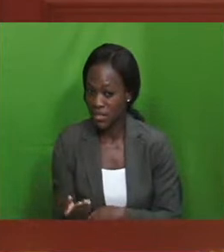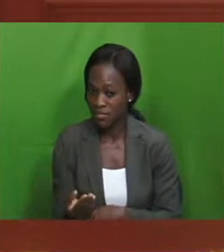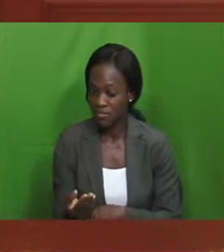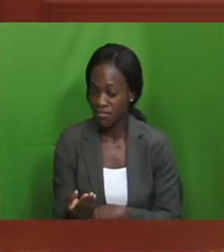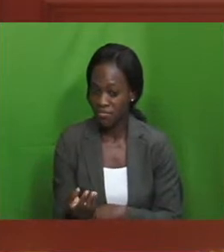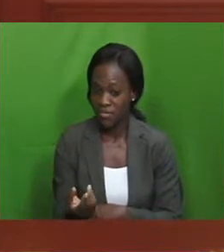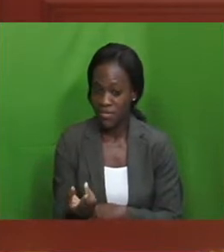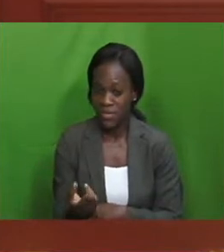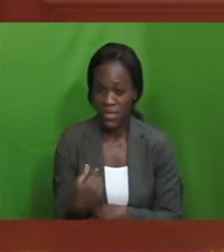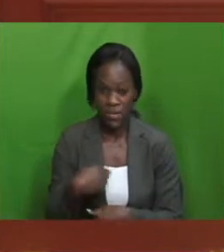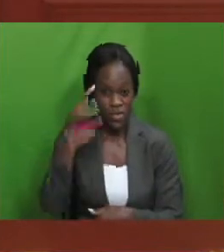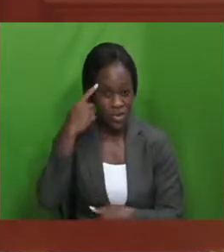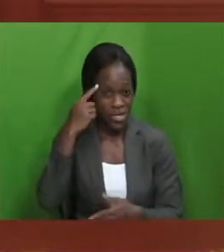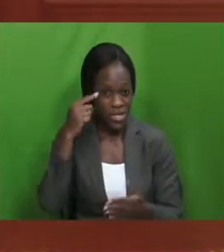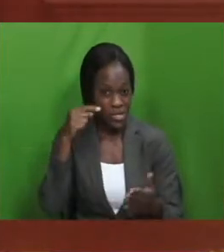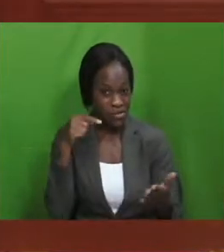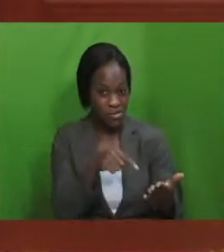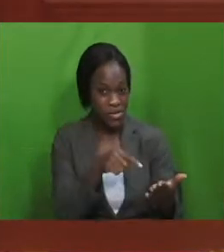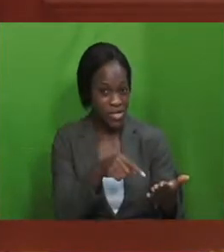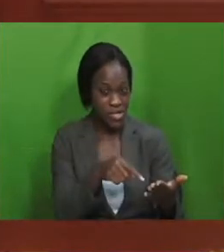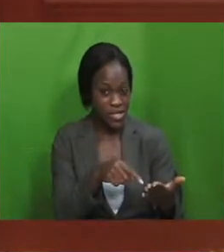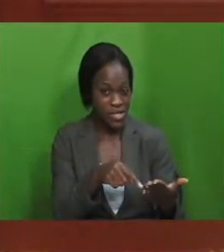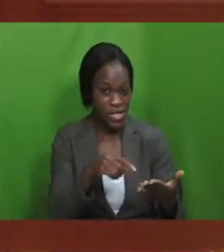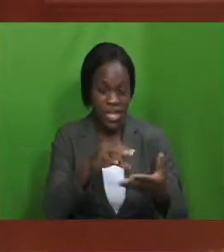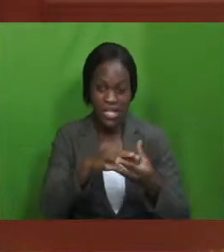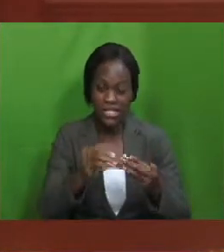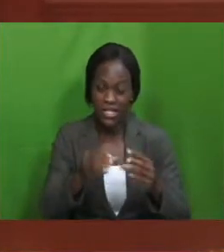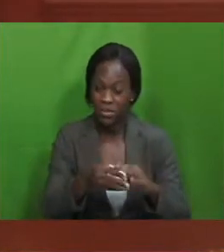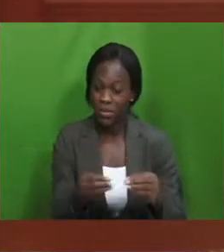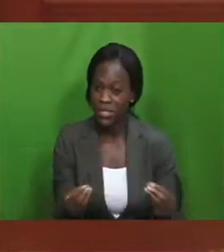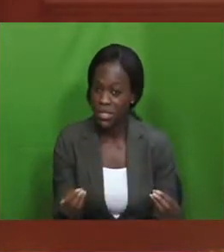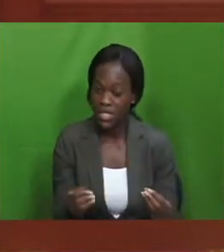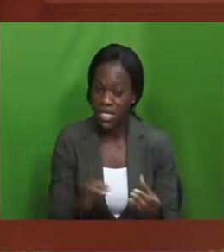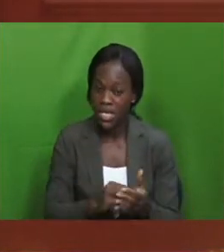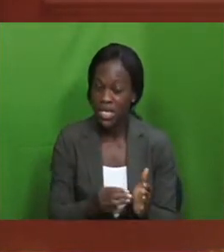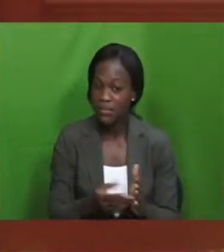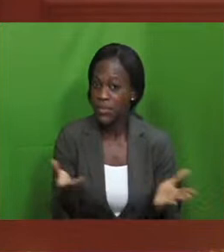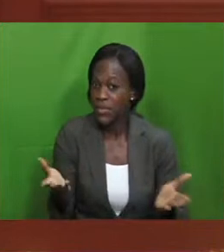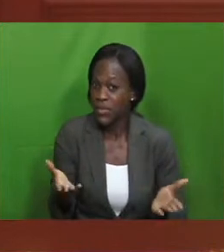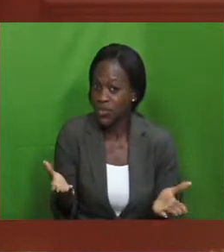this as a statement. So it means that the Honorable Minister of